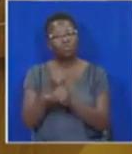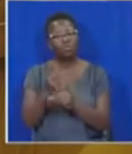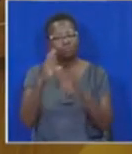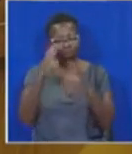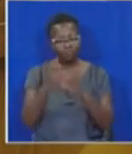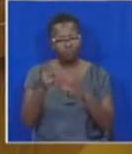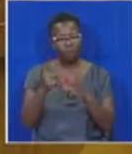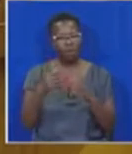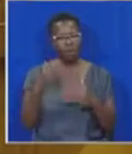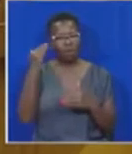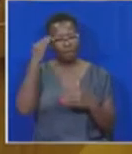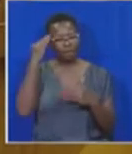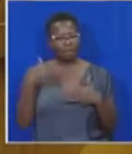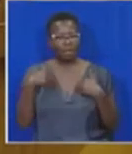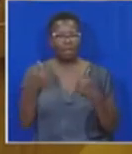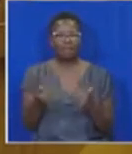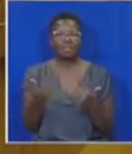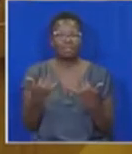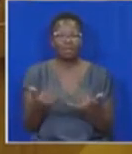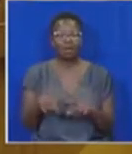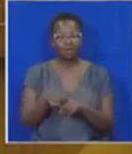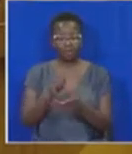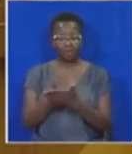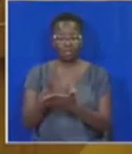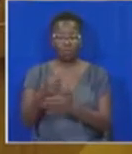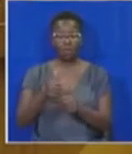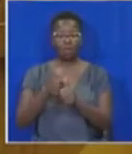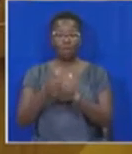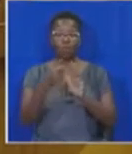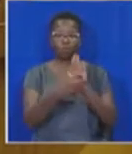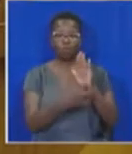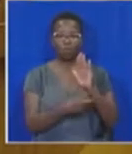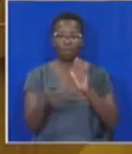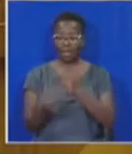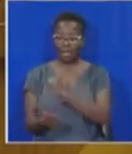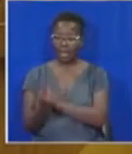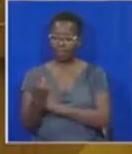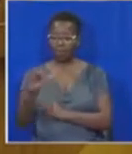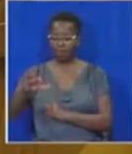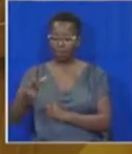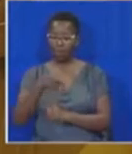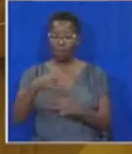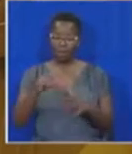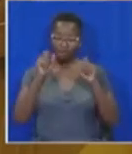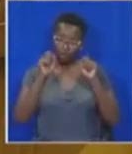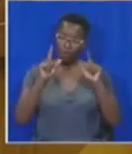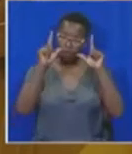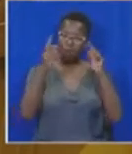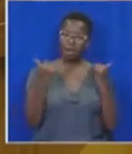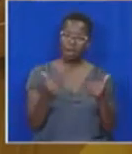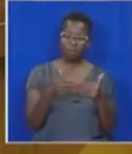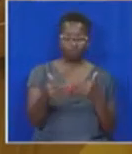and an increased focus on monitoring and compliance. This may have happened in one province, but our eyes must be on all.